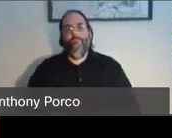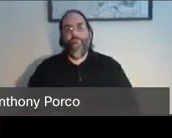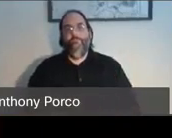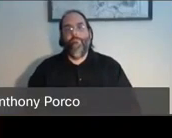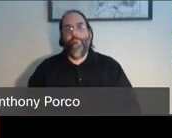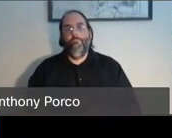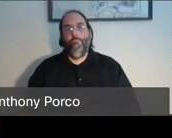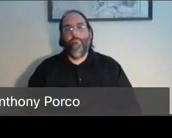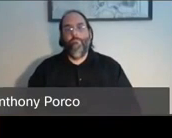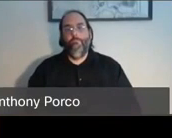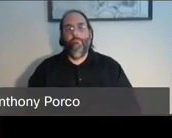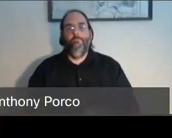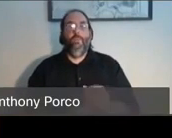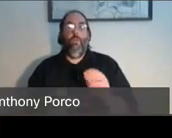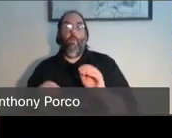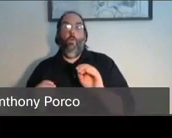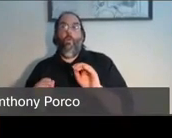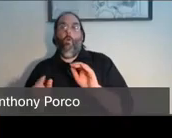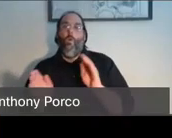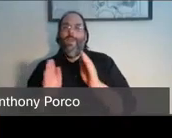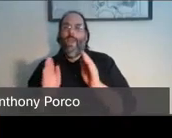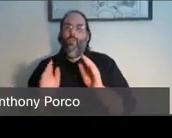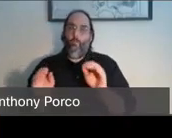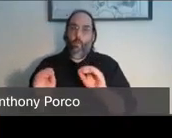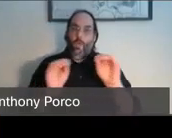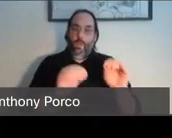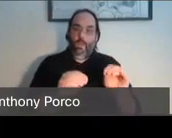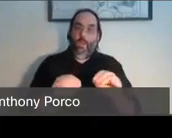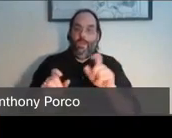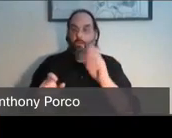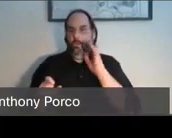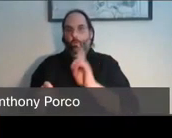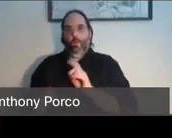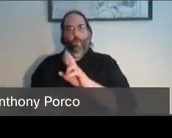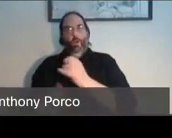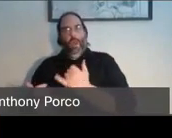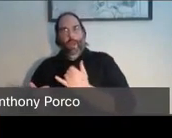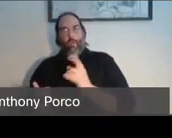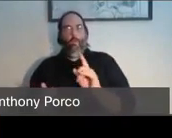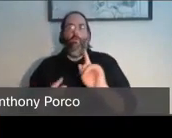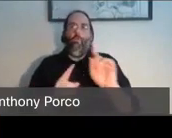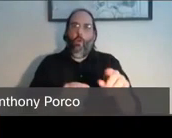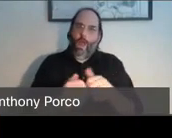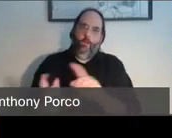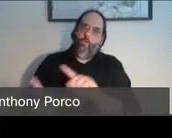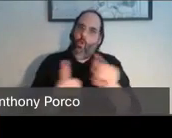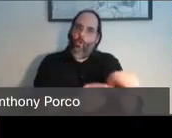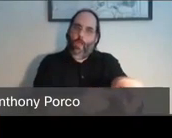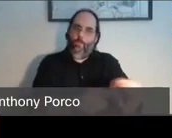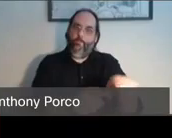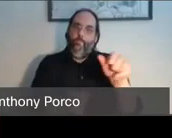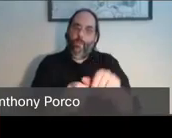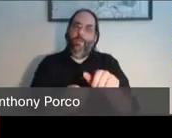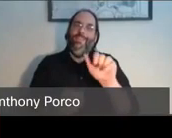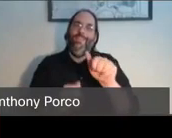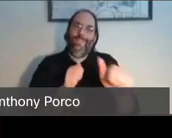In orientation and mobility, in order to get somewhere, you first need to know where you are, where you're going, and how to get there, remembering to stay 6 feet